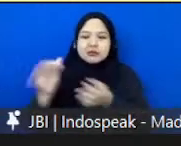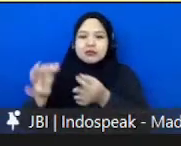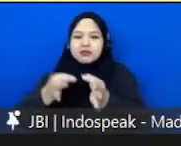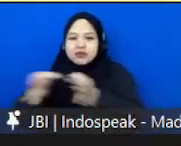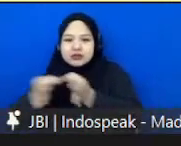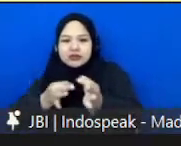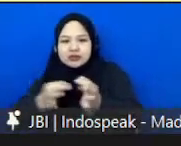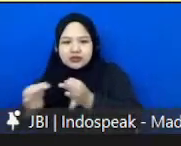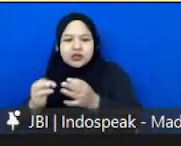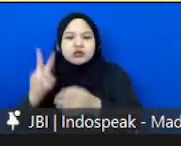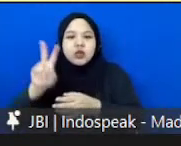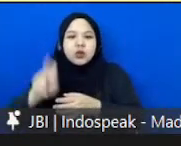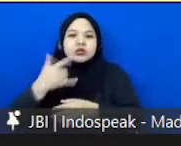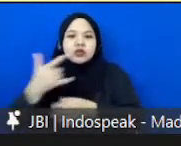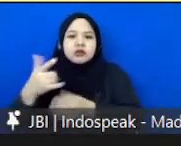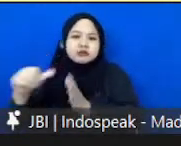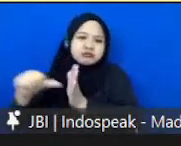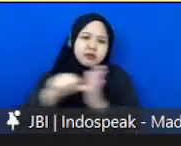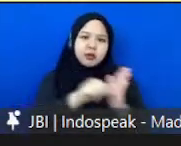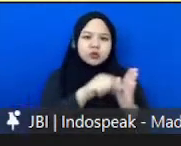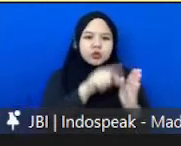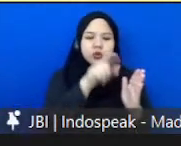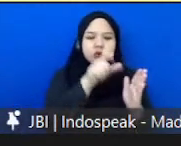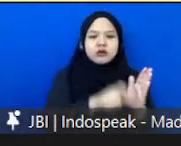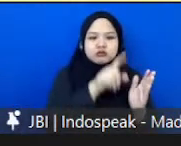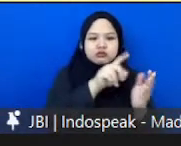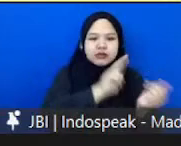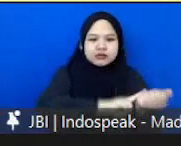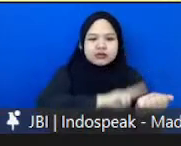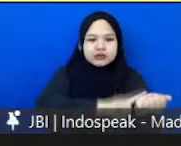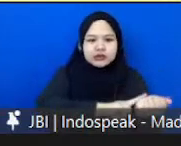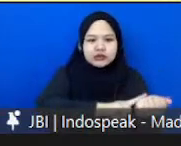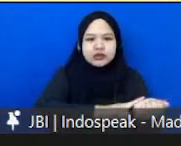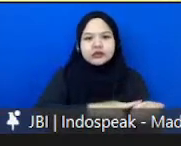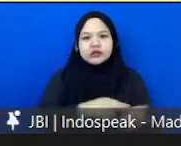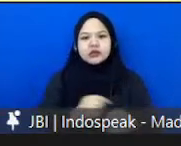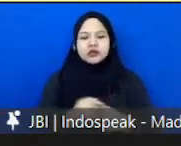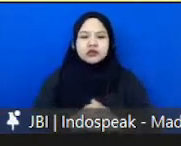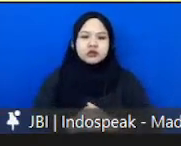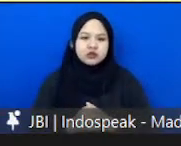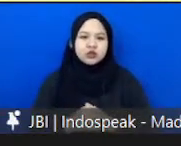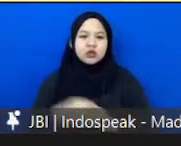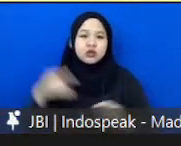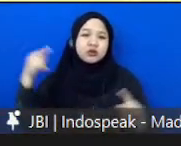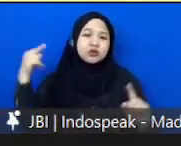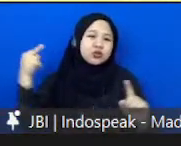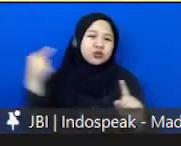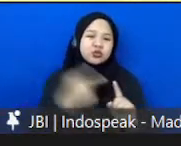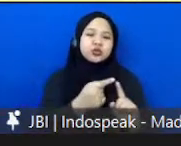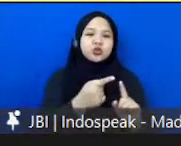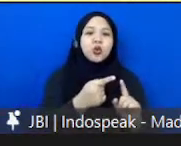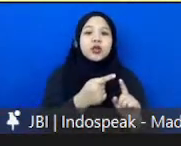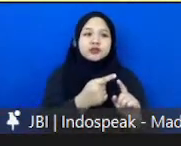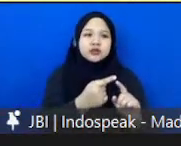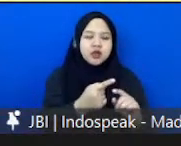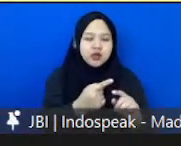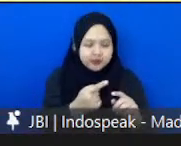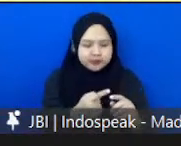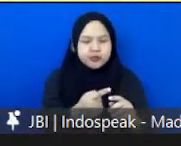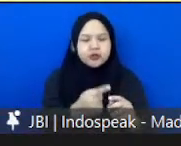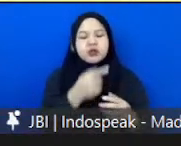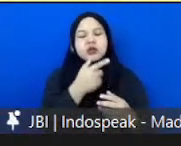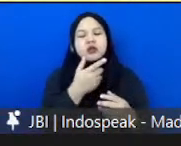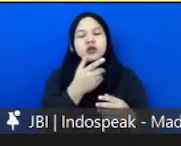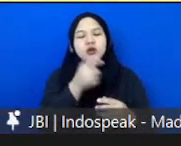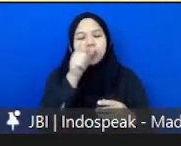than helpful. So increasingly, the goal is to shift the care out of the hospitals into the community with a recovery-oriented